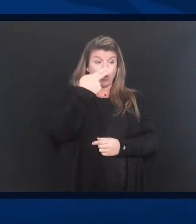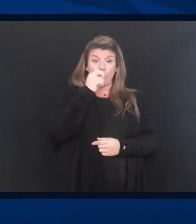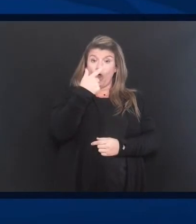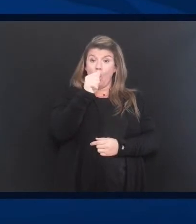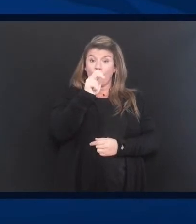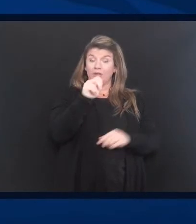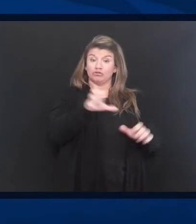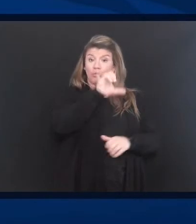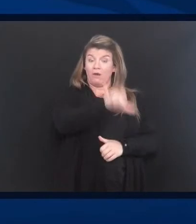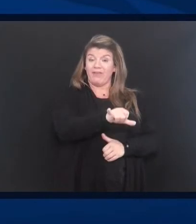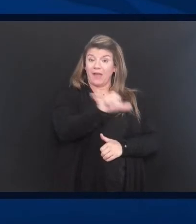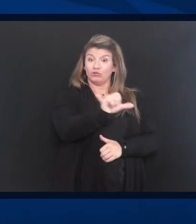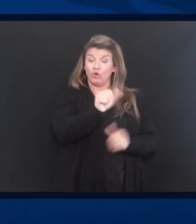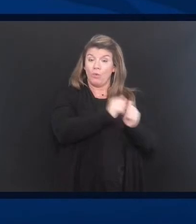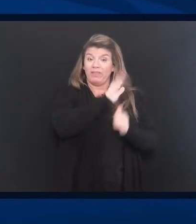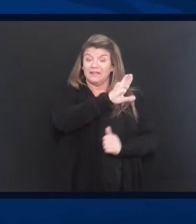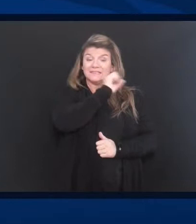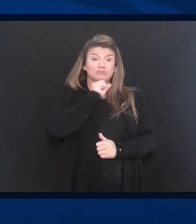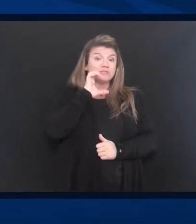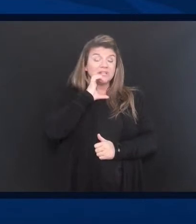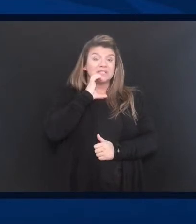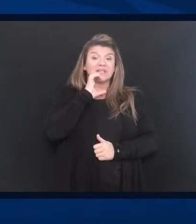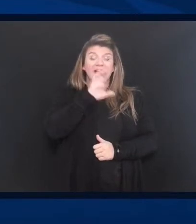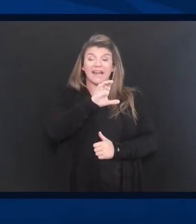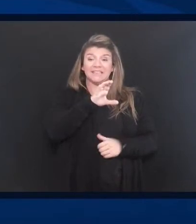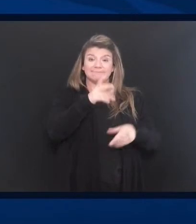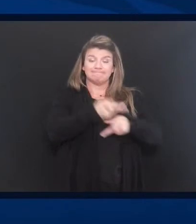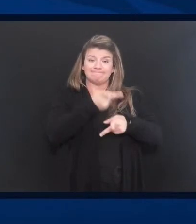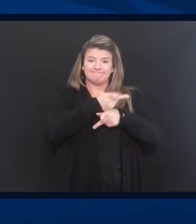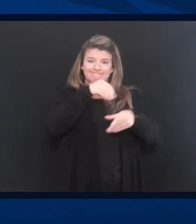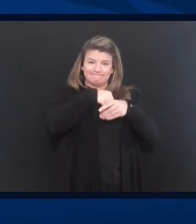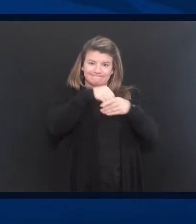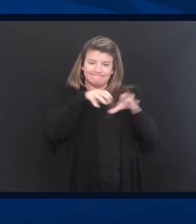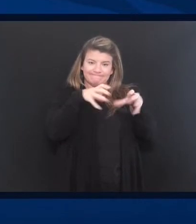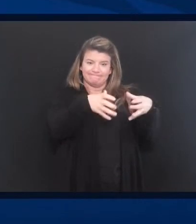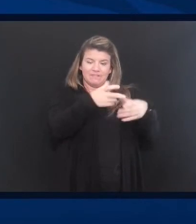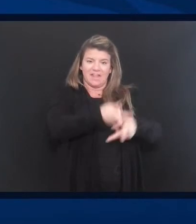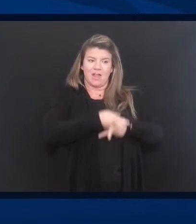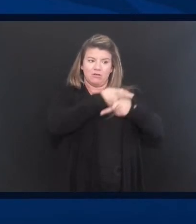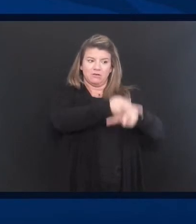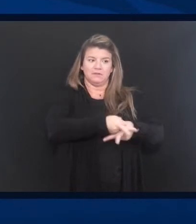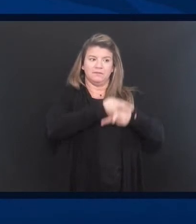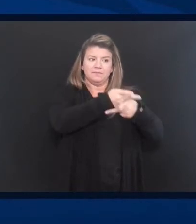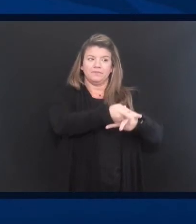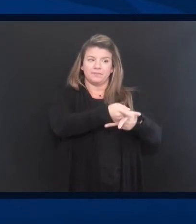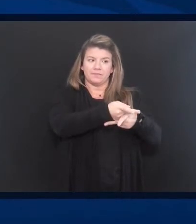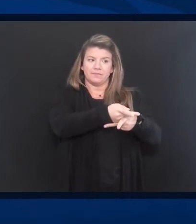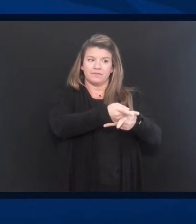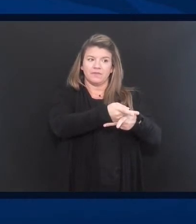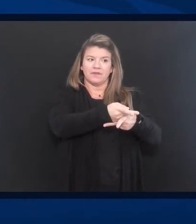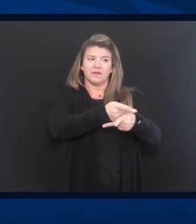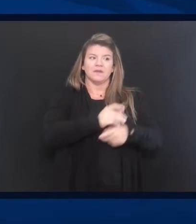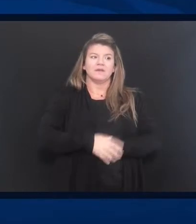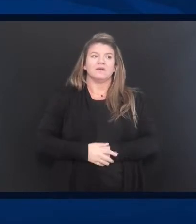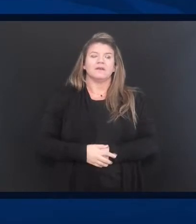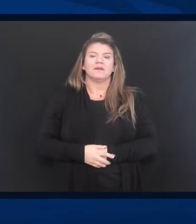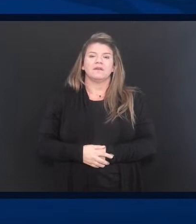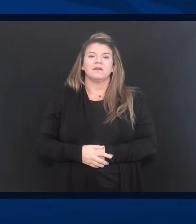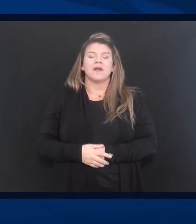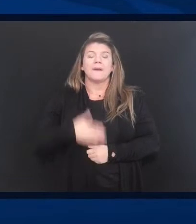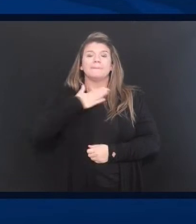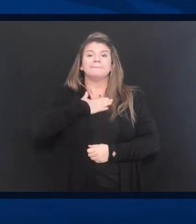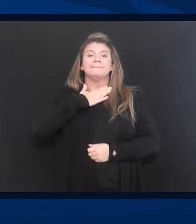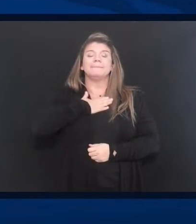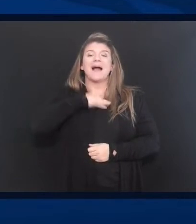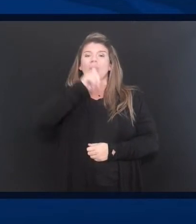tack with the senior citizens in congregate care in Maryland. I guess my question